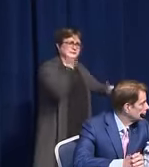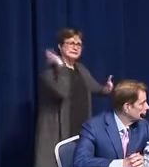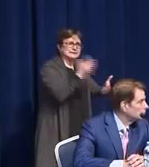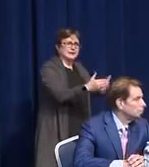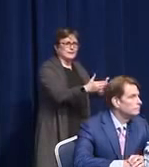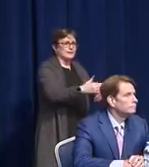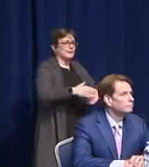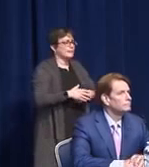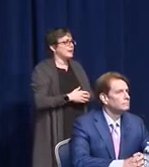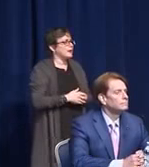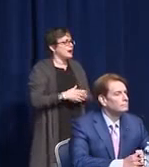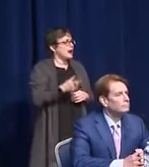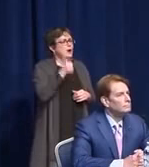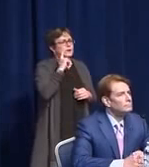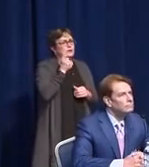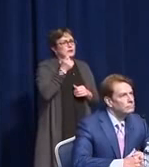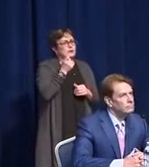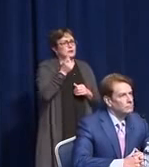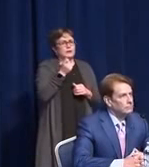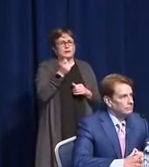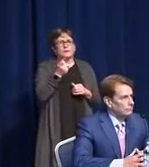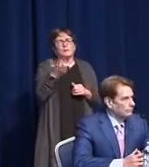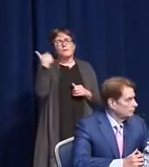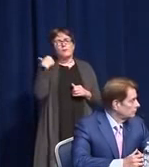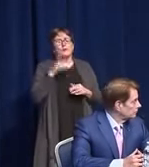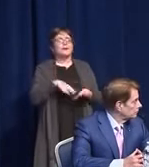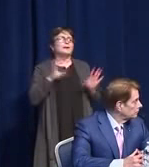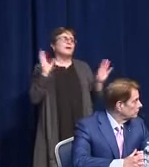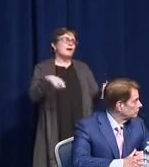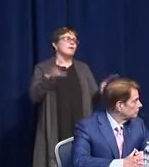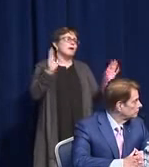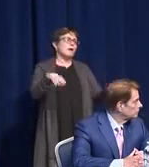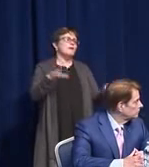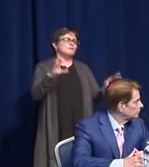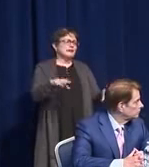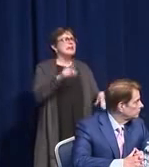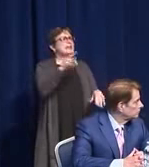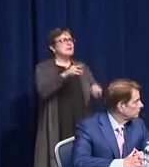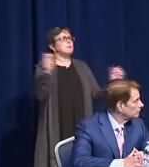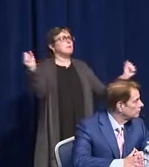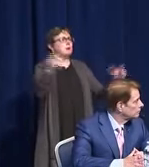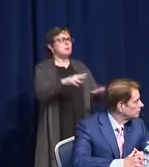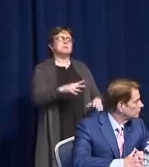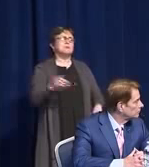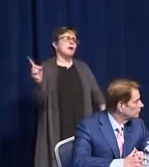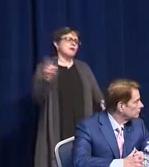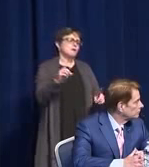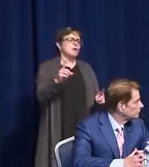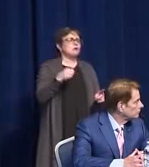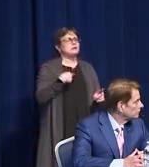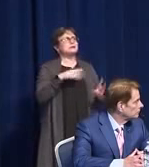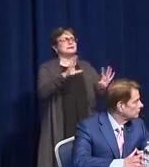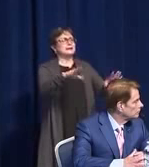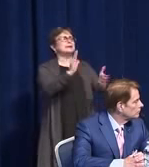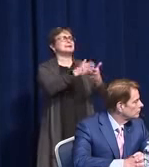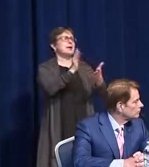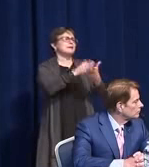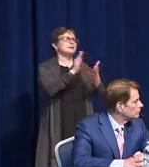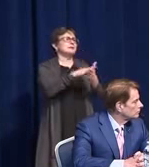early on, we get into the, let's break it up warning stage. I think we're going to move rapidly beyond that if people don't pay